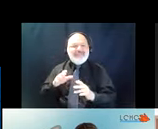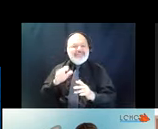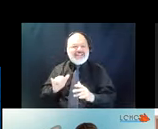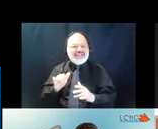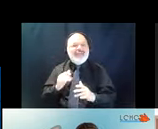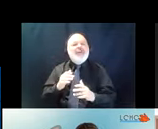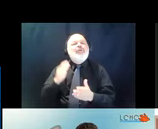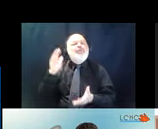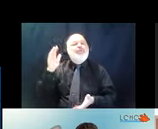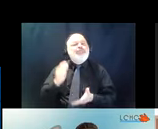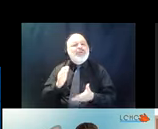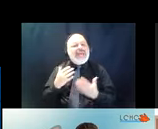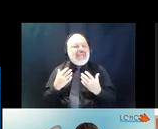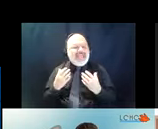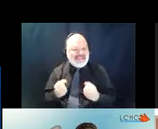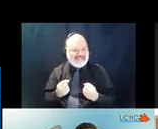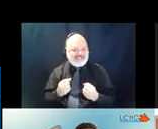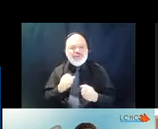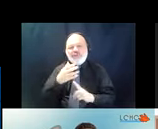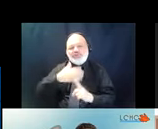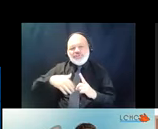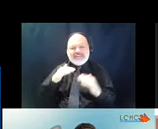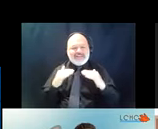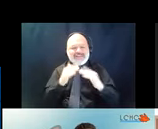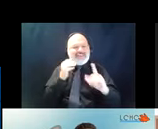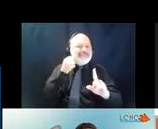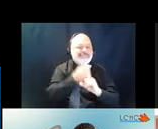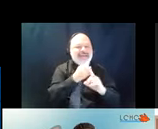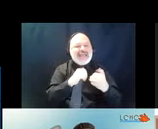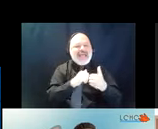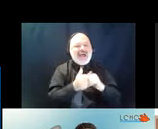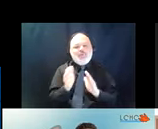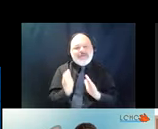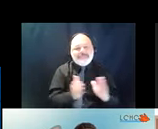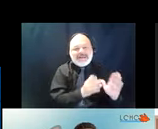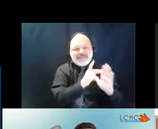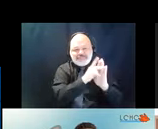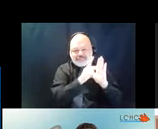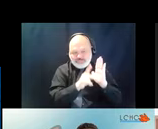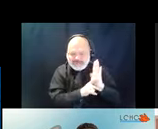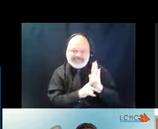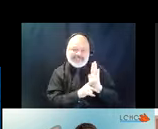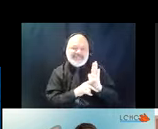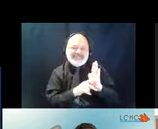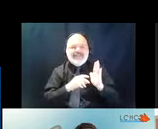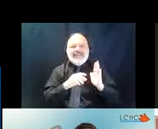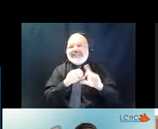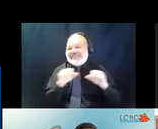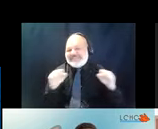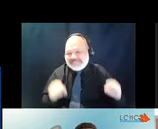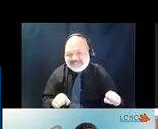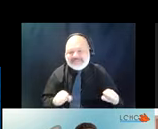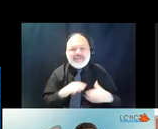health. So those social inequities ultimately impact how we pattern our policies and our systems. And that ultimately impacts